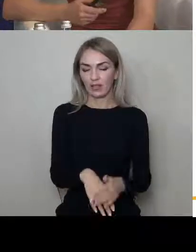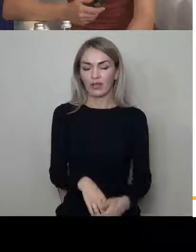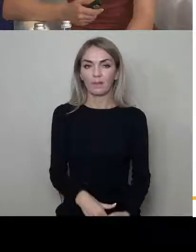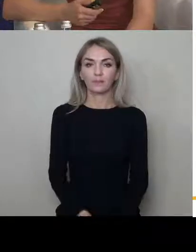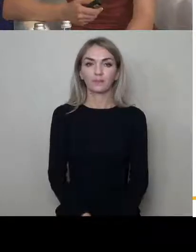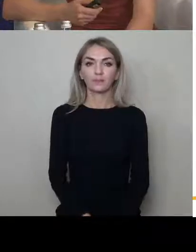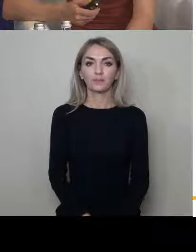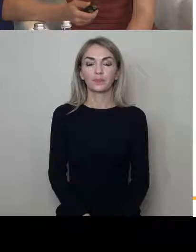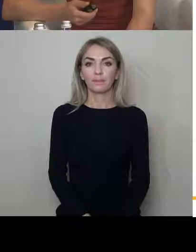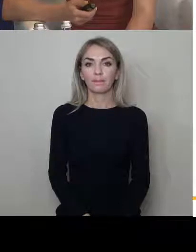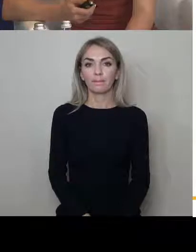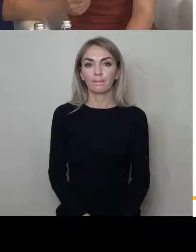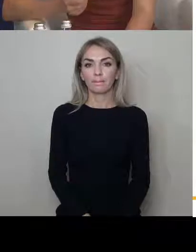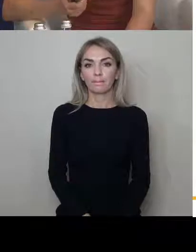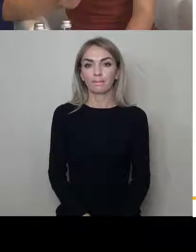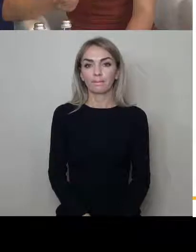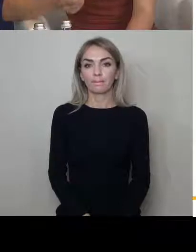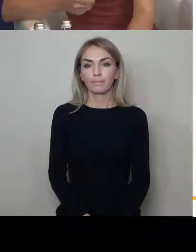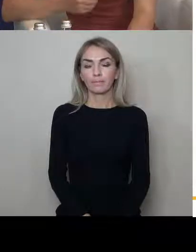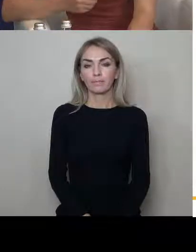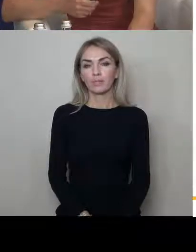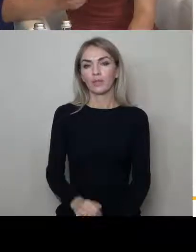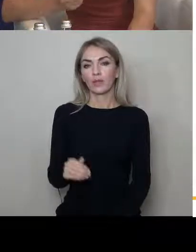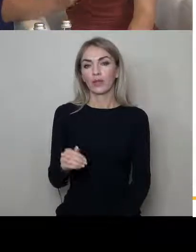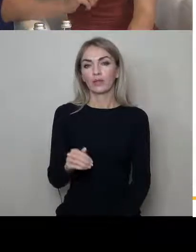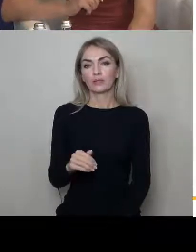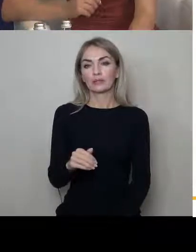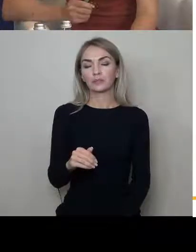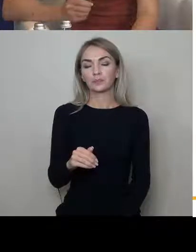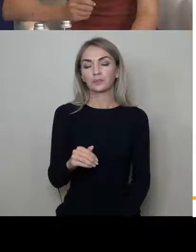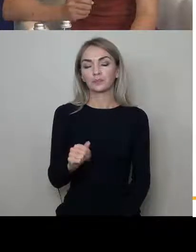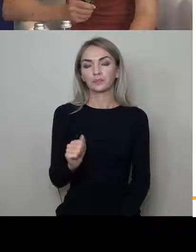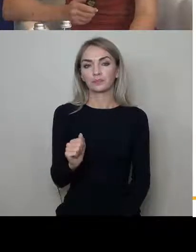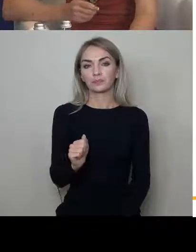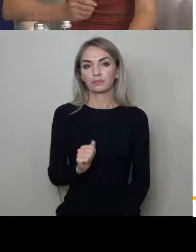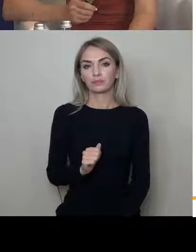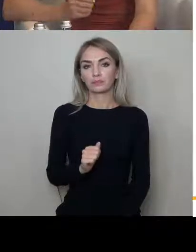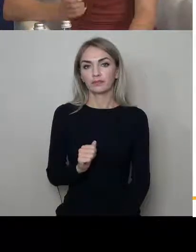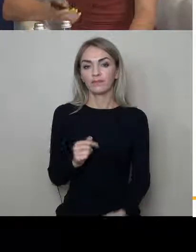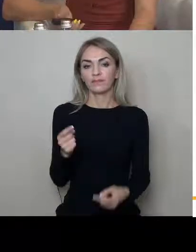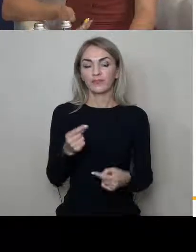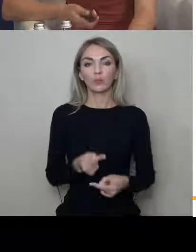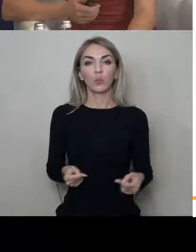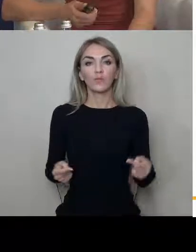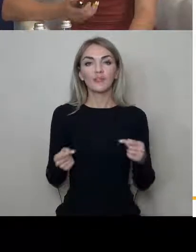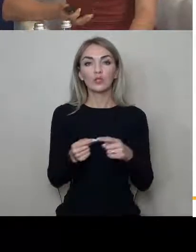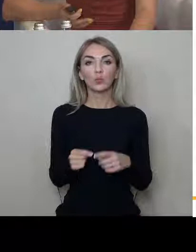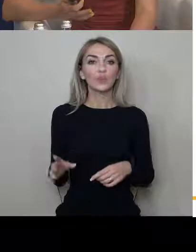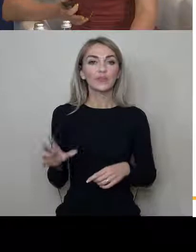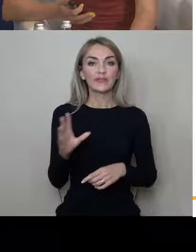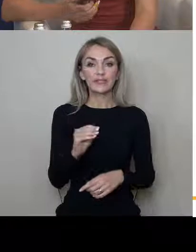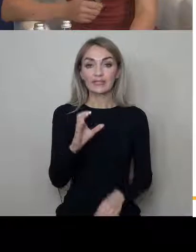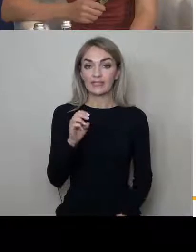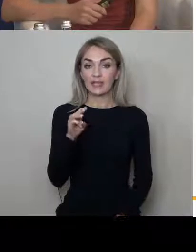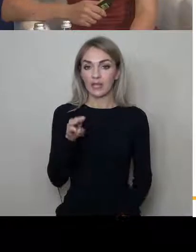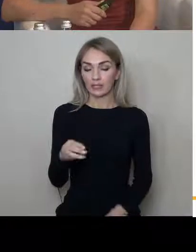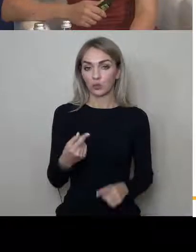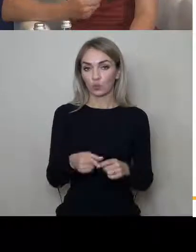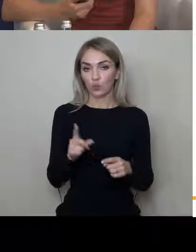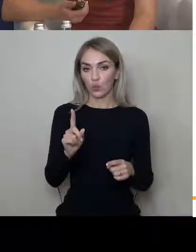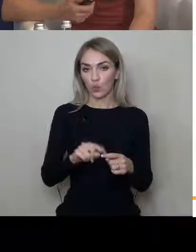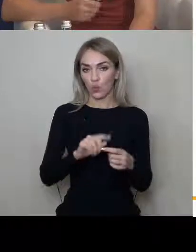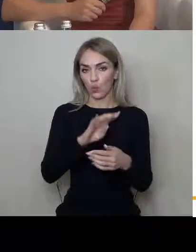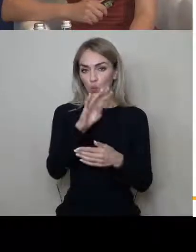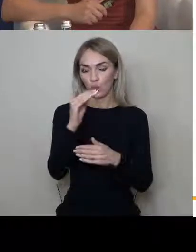expression of the will of people. That's the old version of administrative offenses, and all articles of